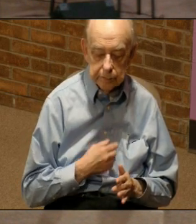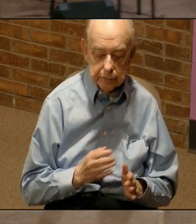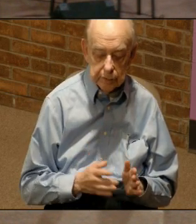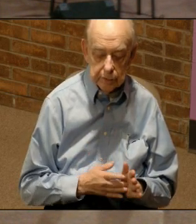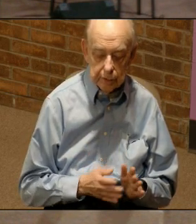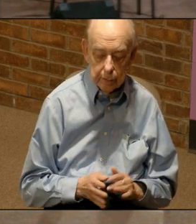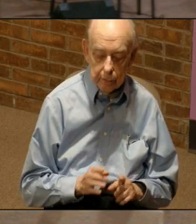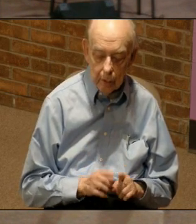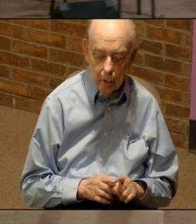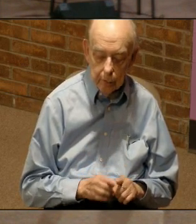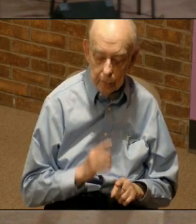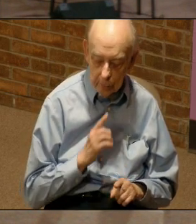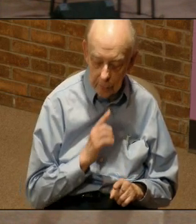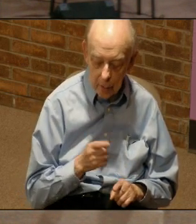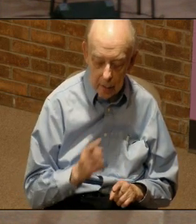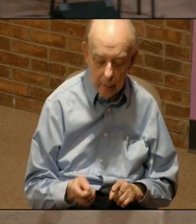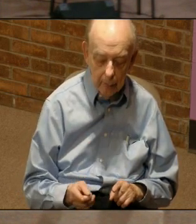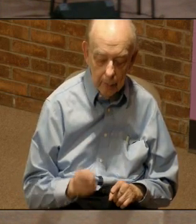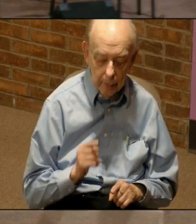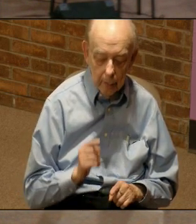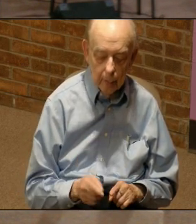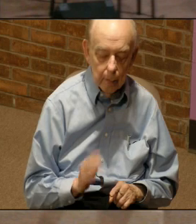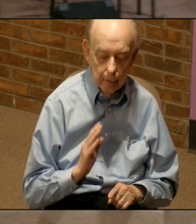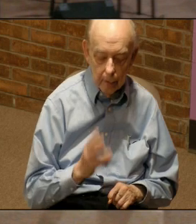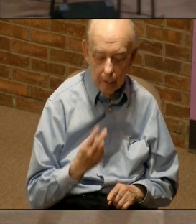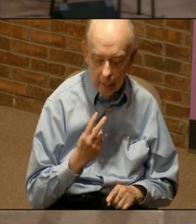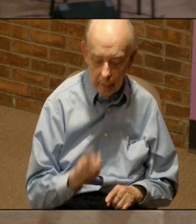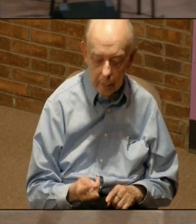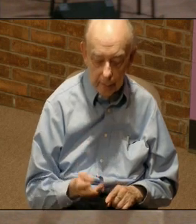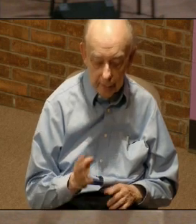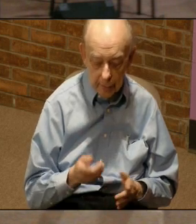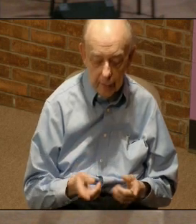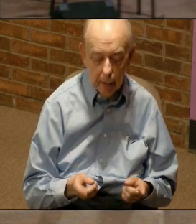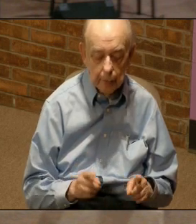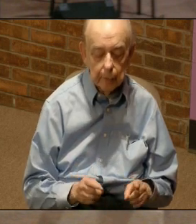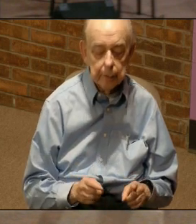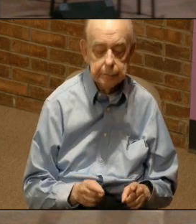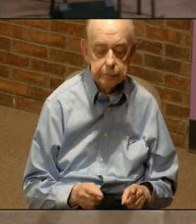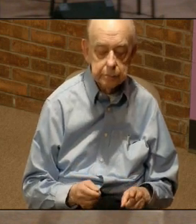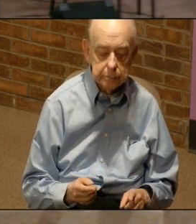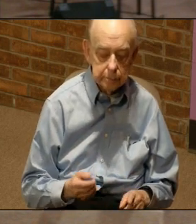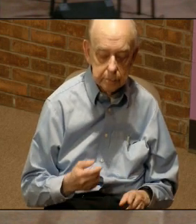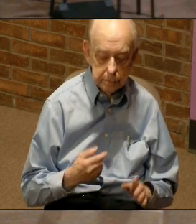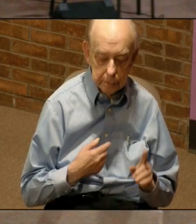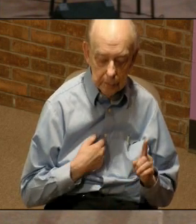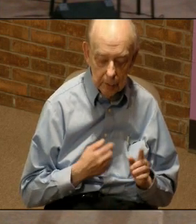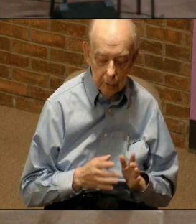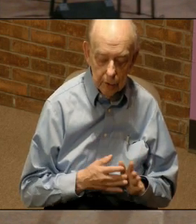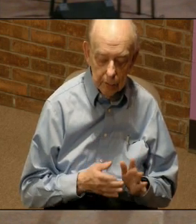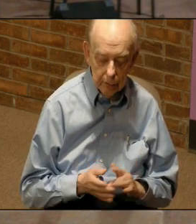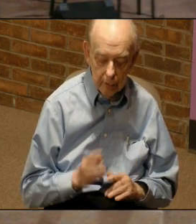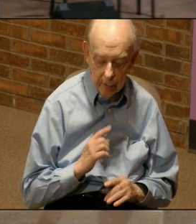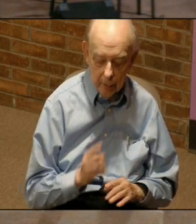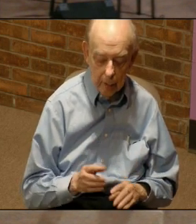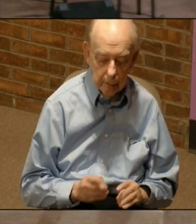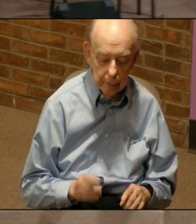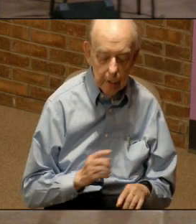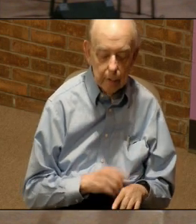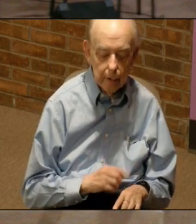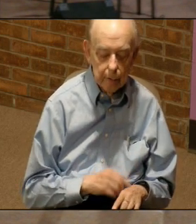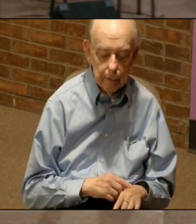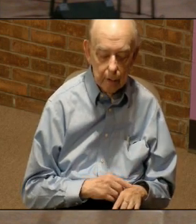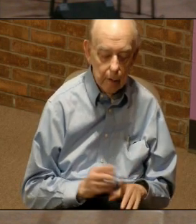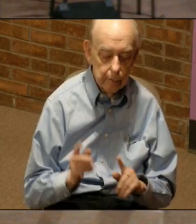them, saying, you are going to see this happen, and I'm going to be with you during that period